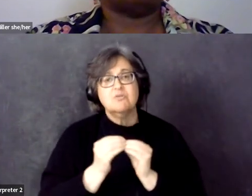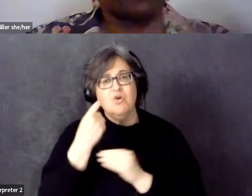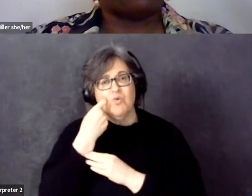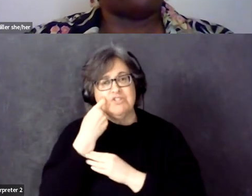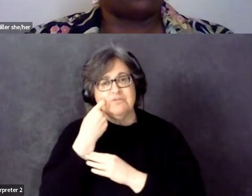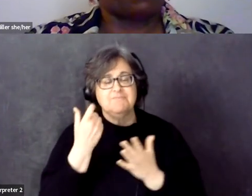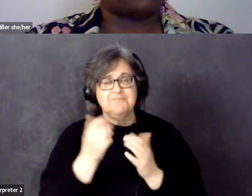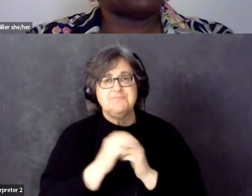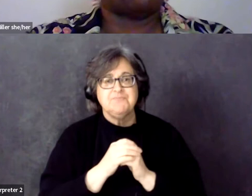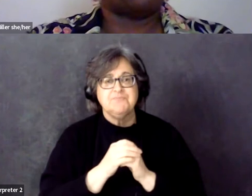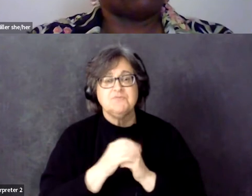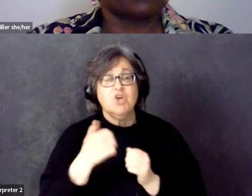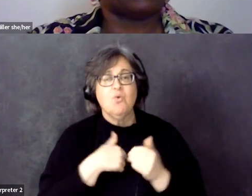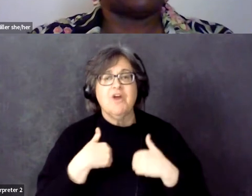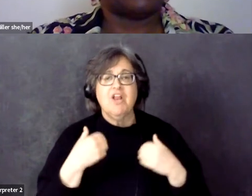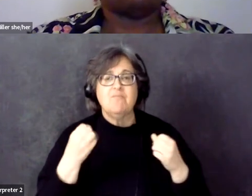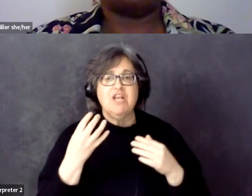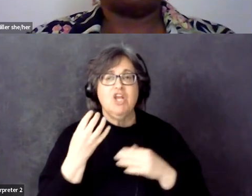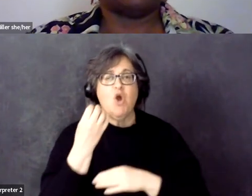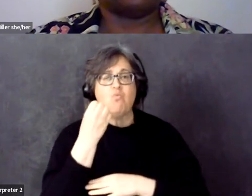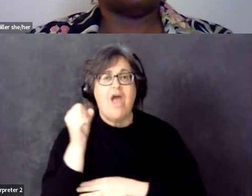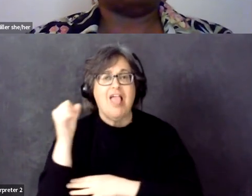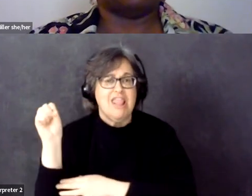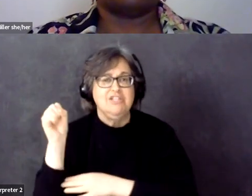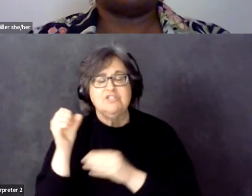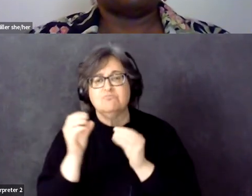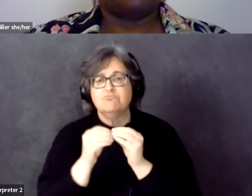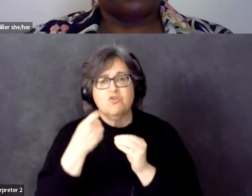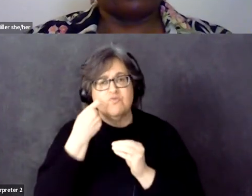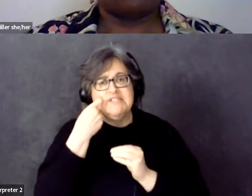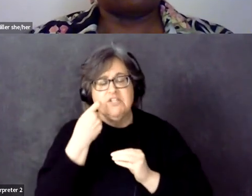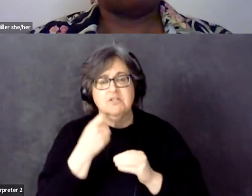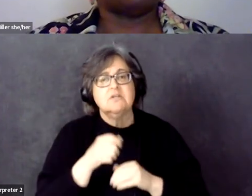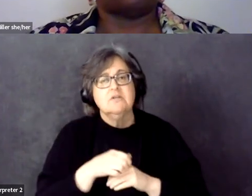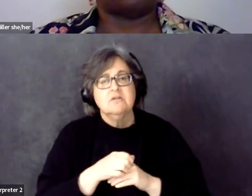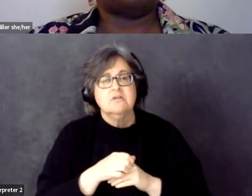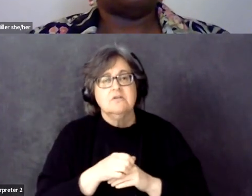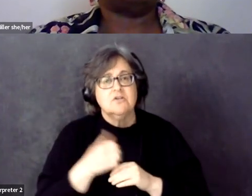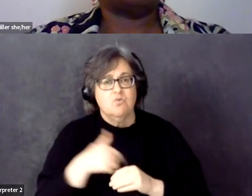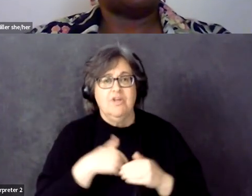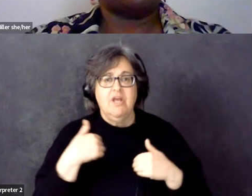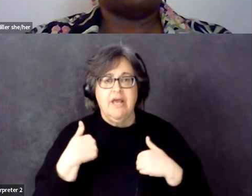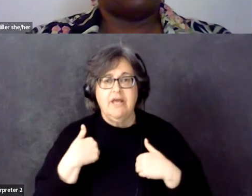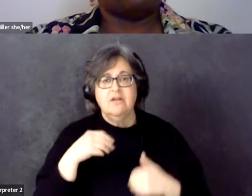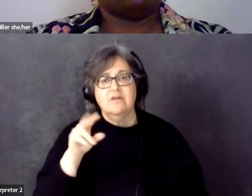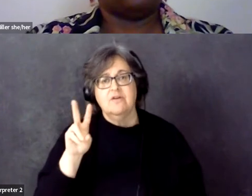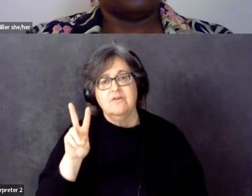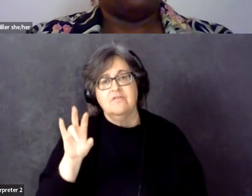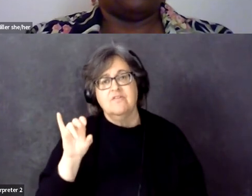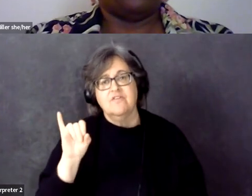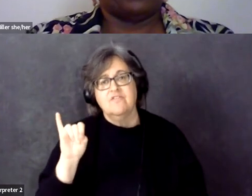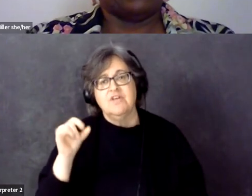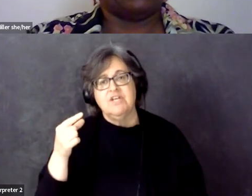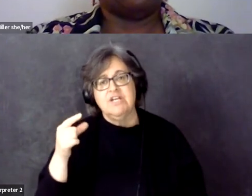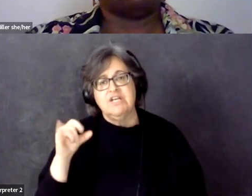And we've had a number of rallies. More recently, we had a vigil that